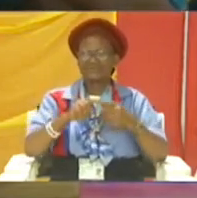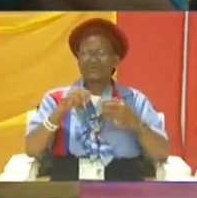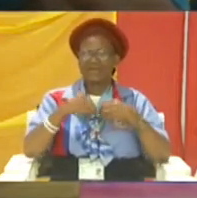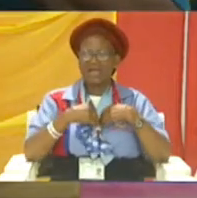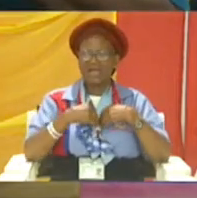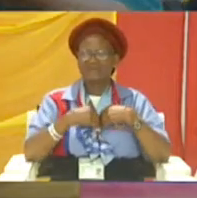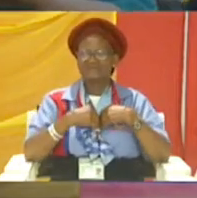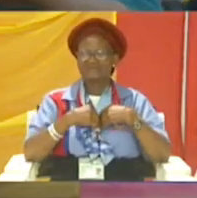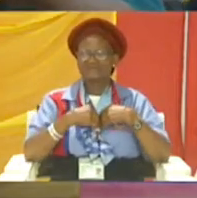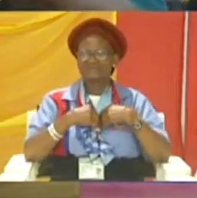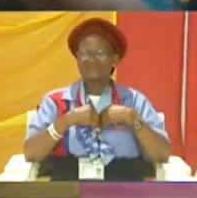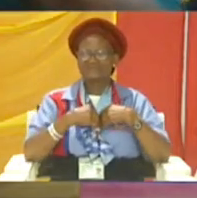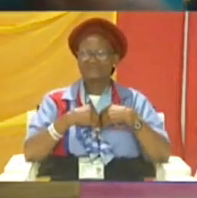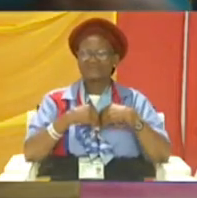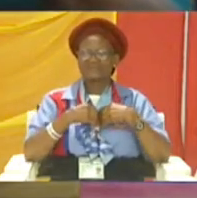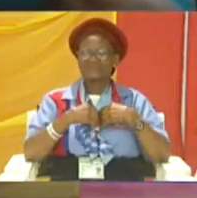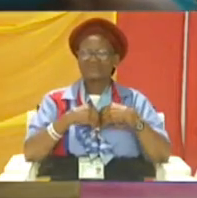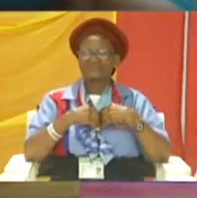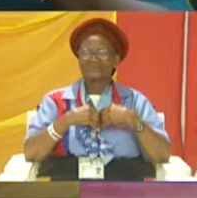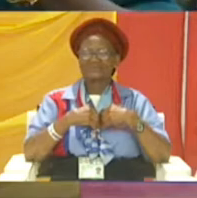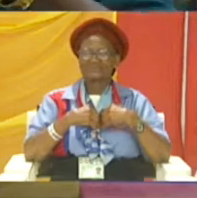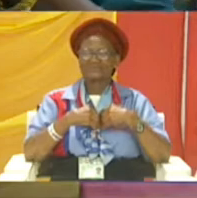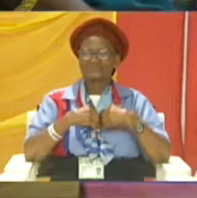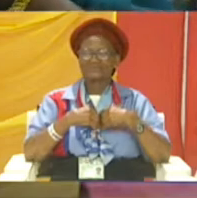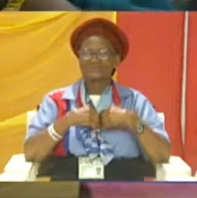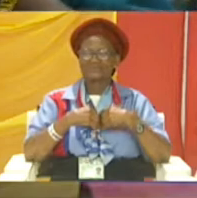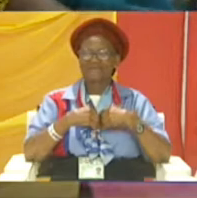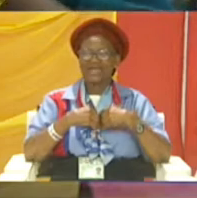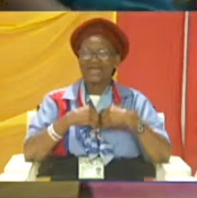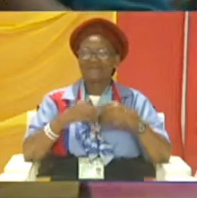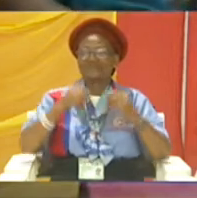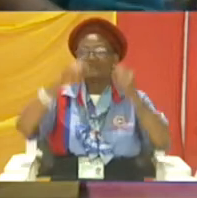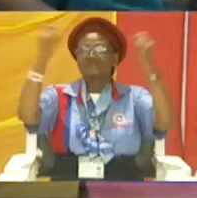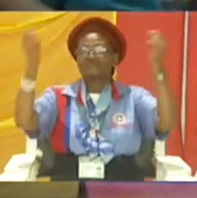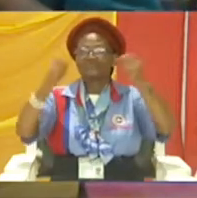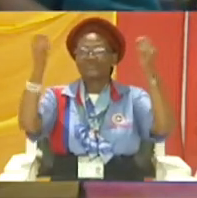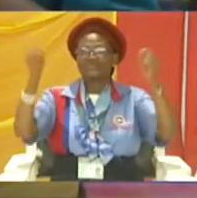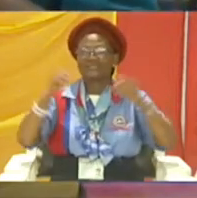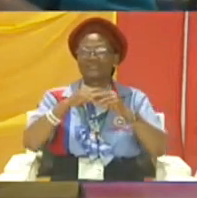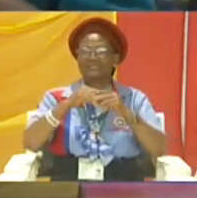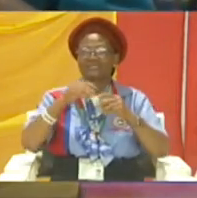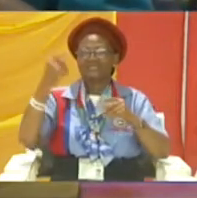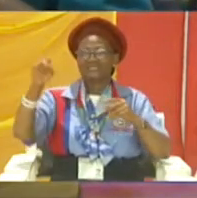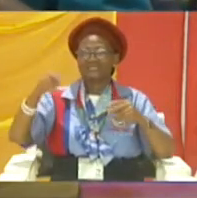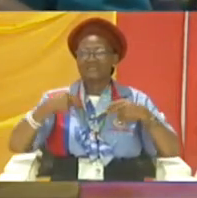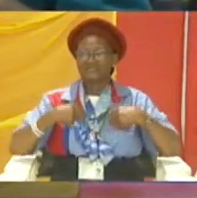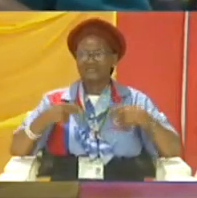have jubilee in the physical. You are